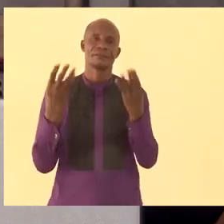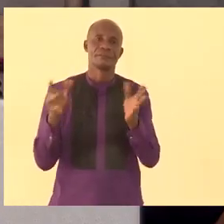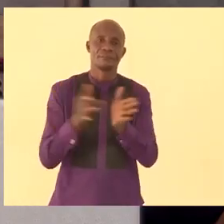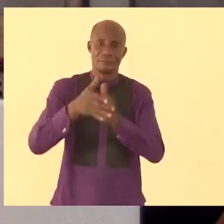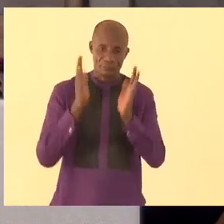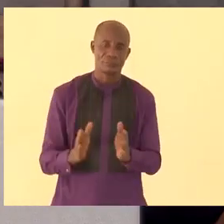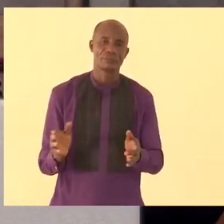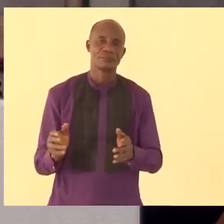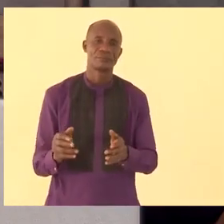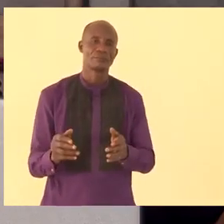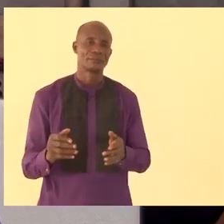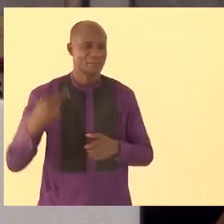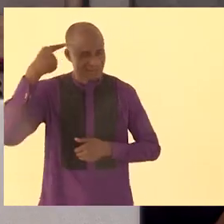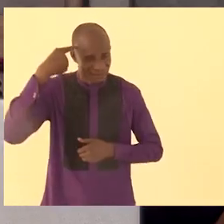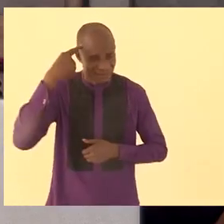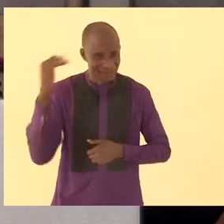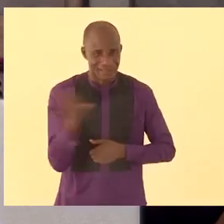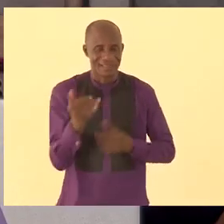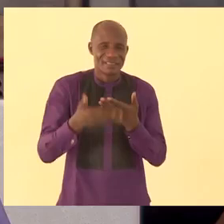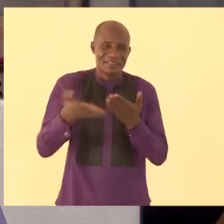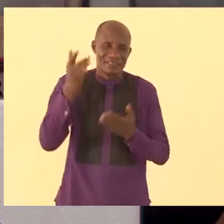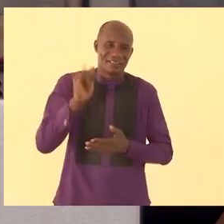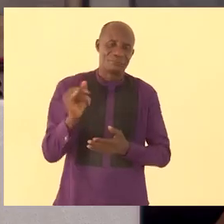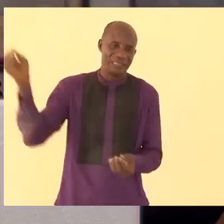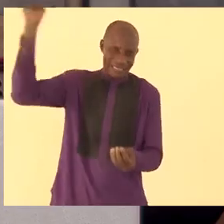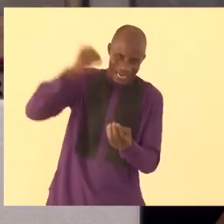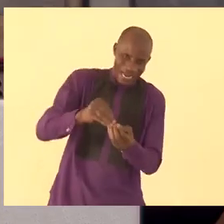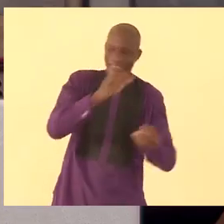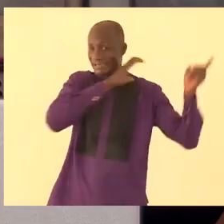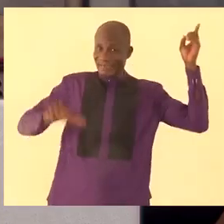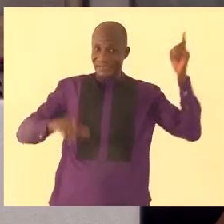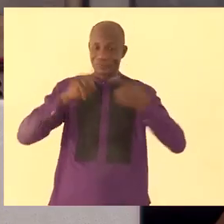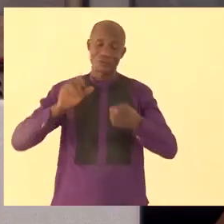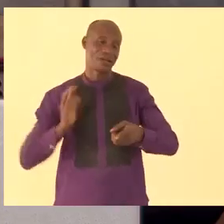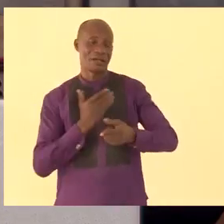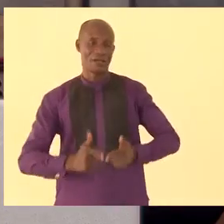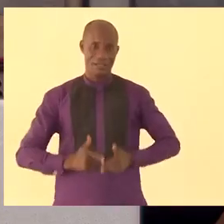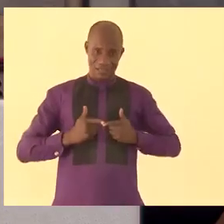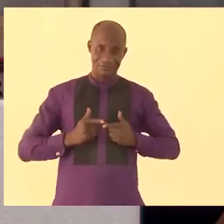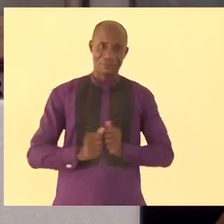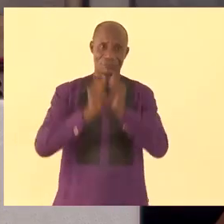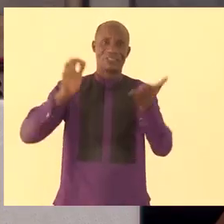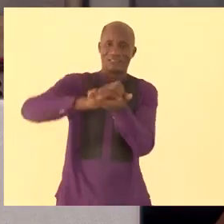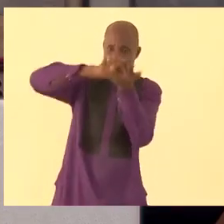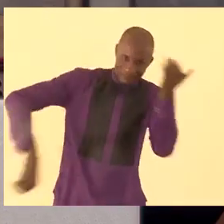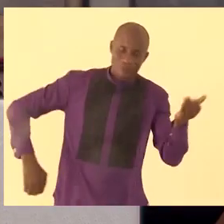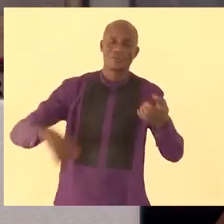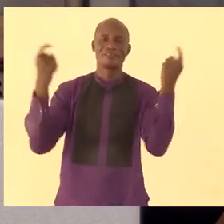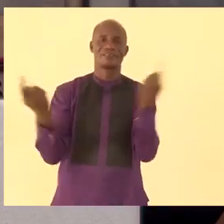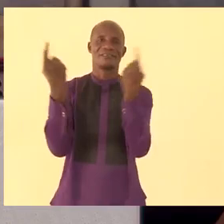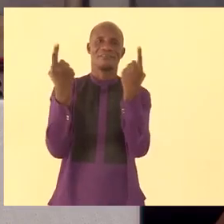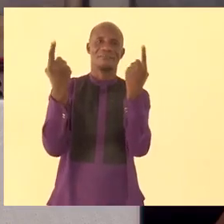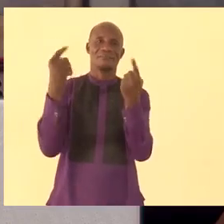Many Christians today think that we can simply add Christ to our lives without subtracting sin.